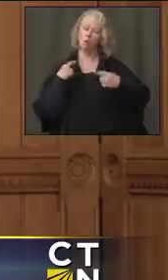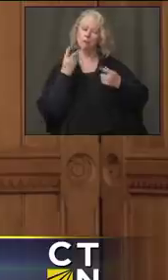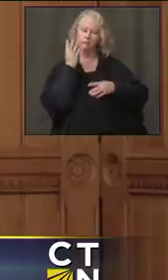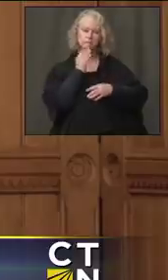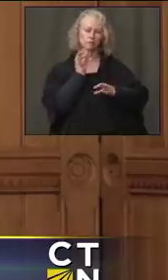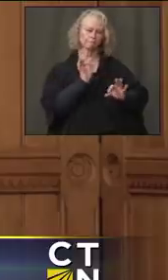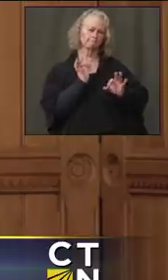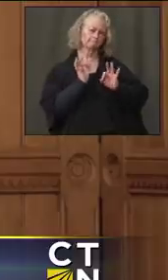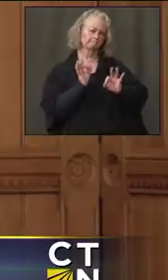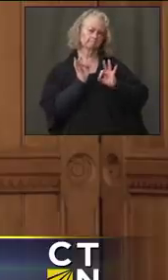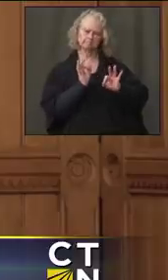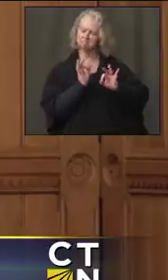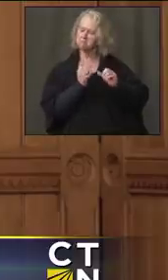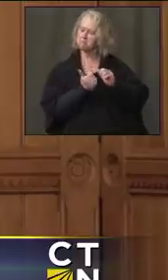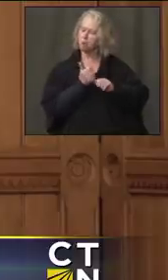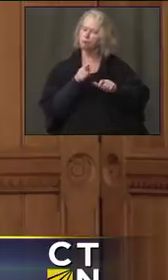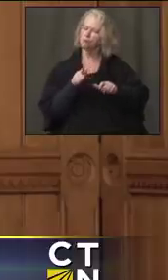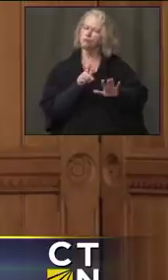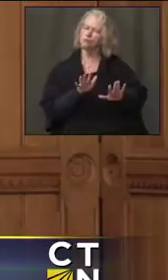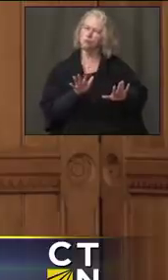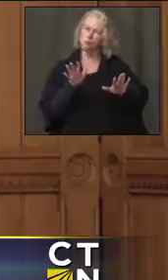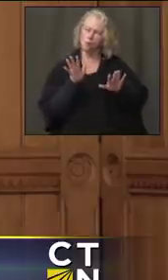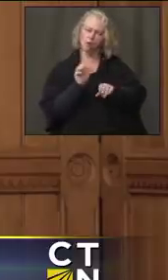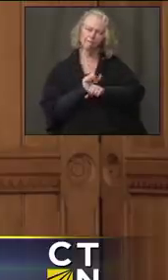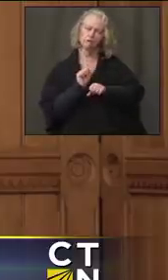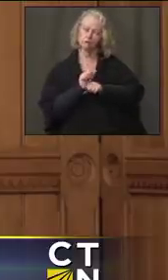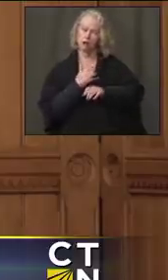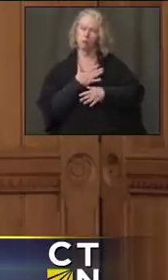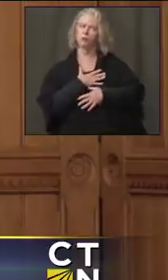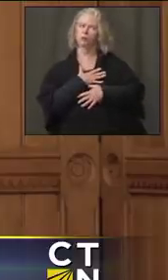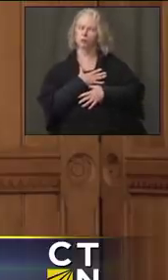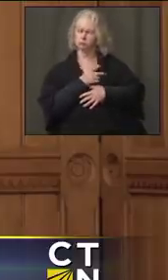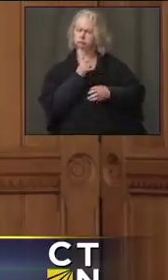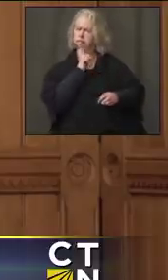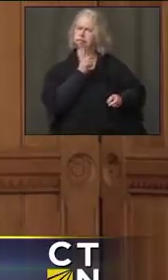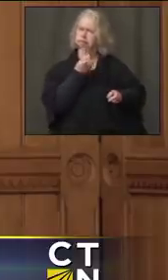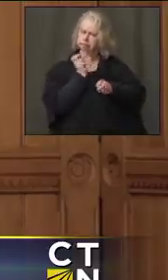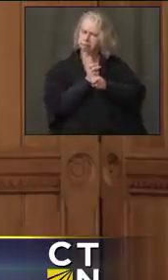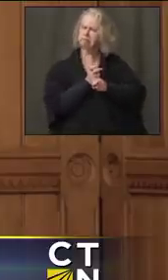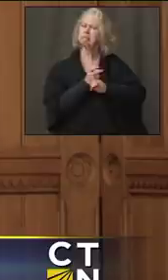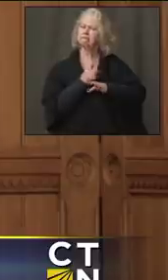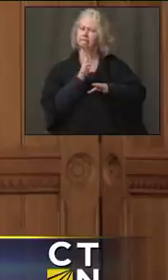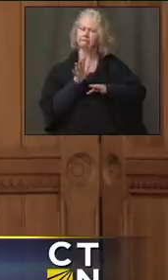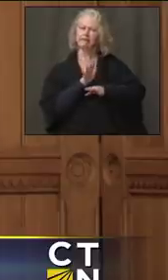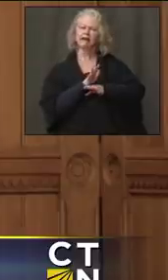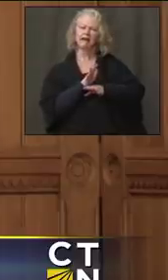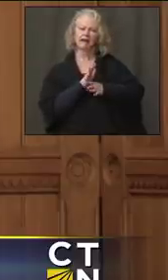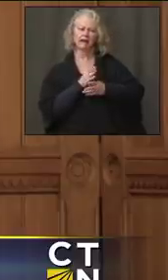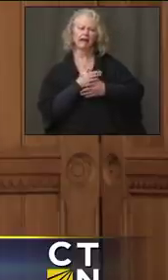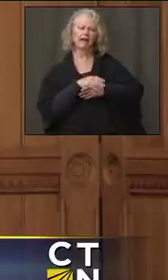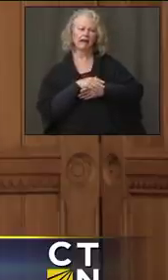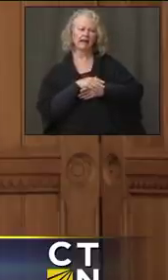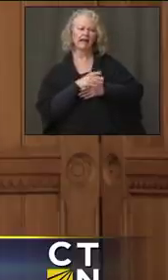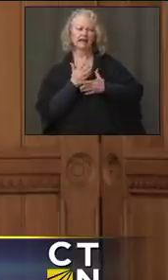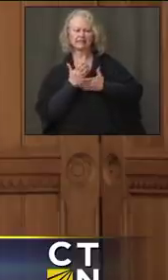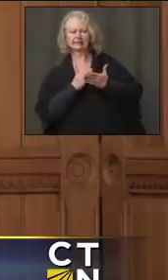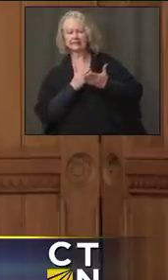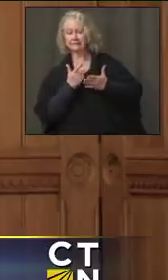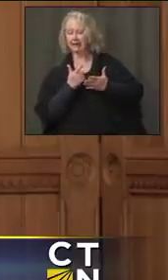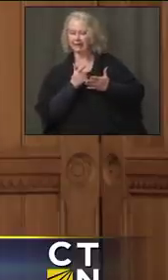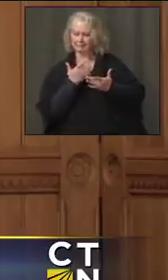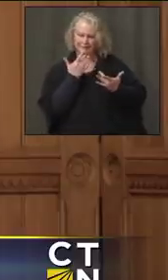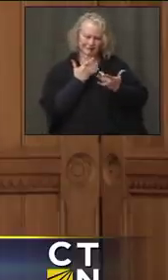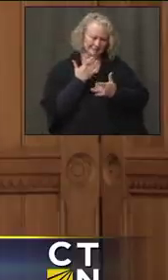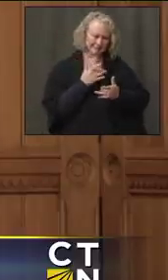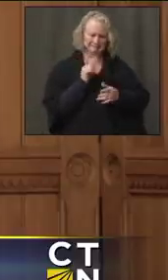homes overall are doing an incredible job under exceptionally difficult circumstances. Some findings around donning and doffing of PPE, just